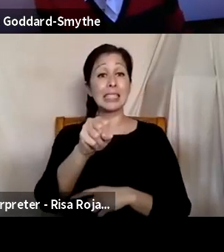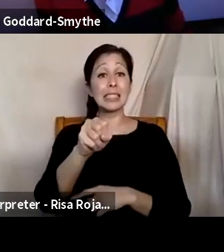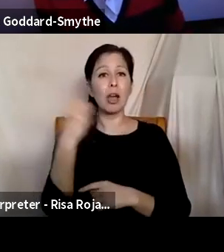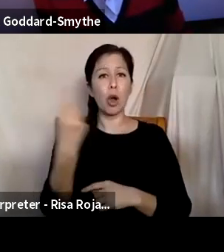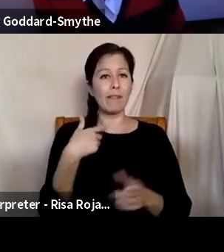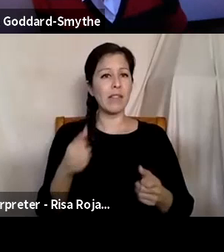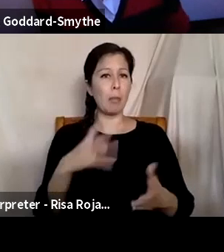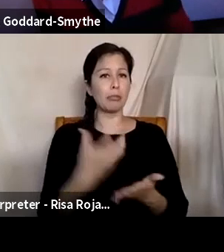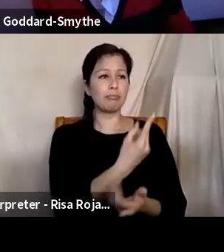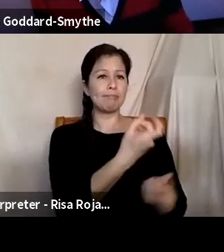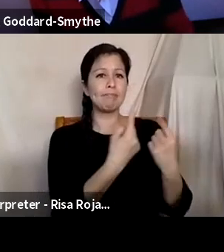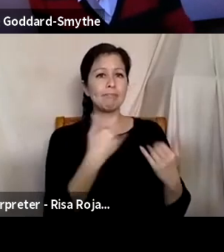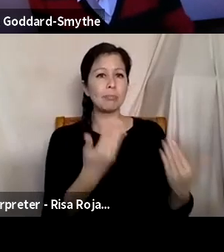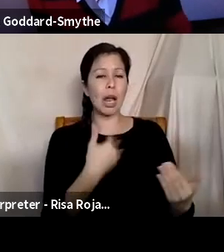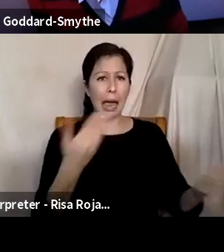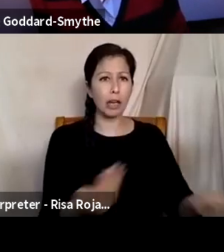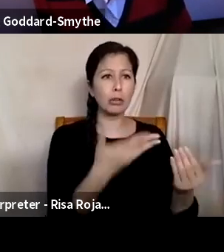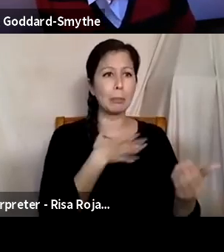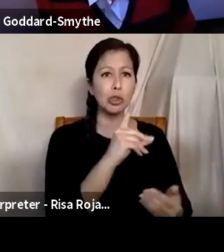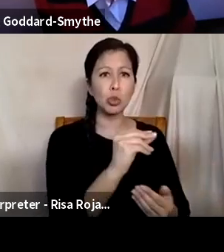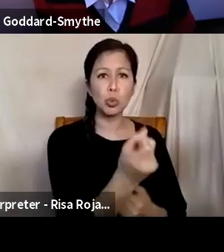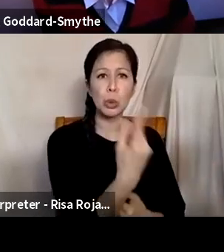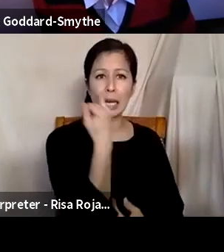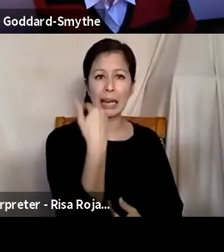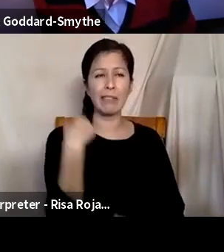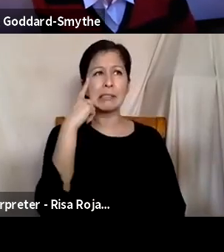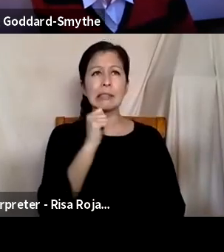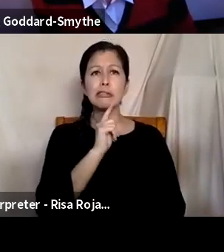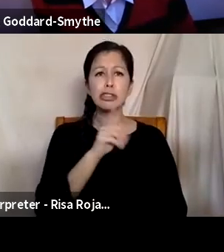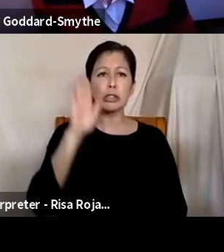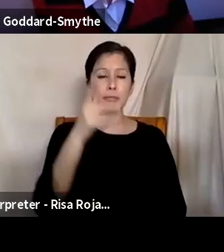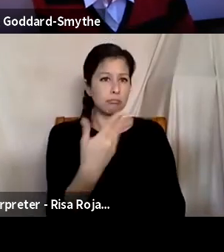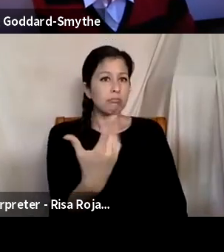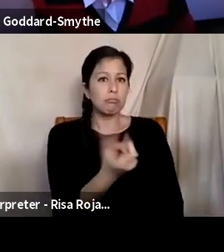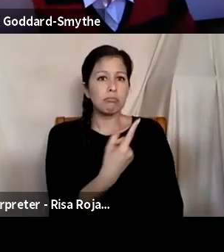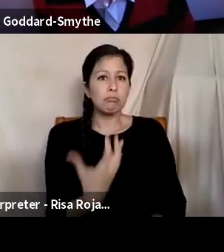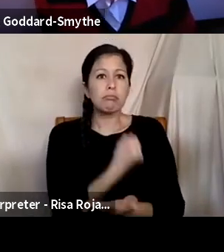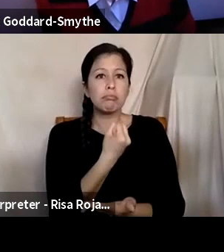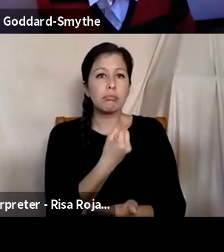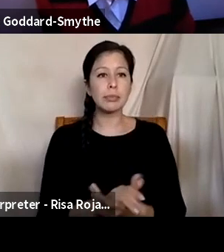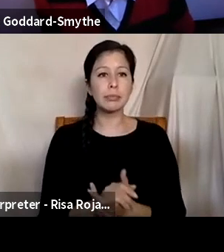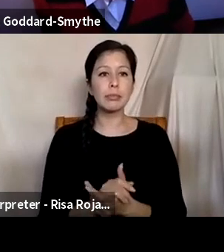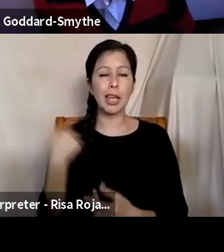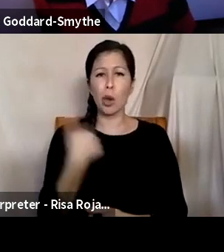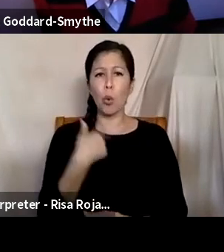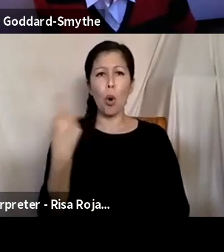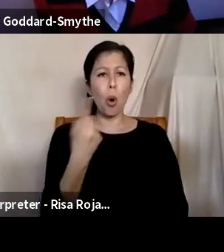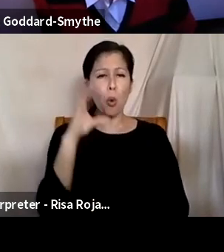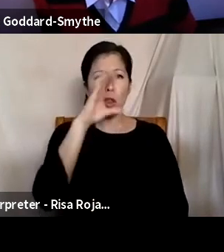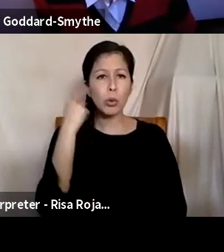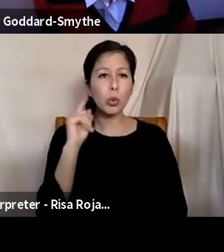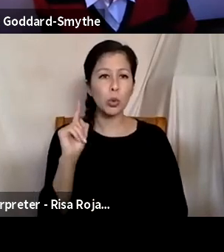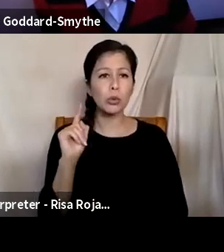that opportunity, and I encourage that if you have questions to, submit your questions, and we're always looking